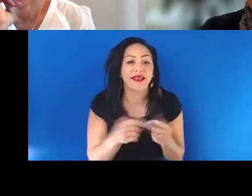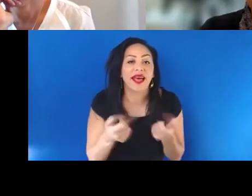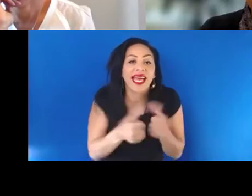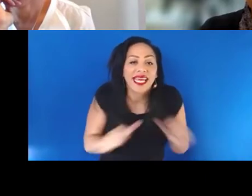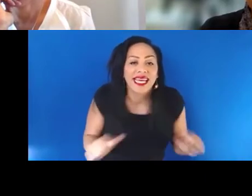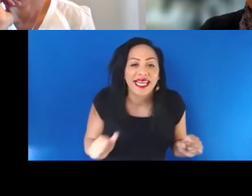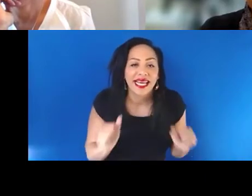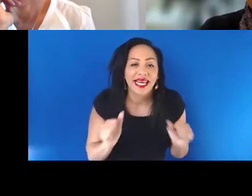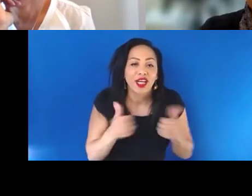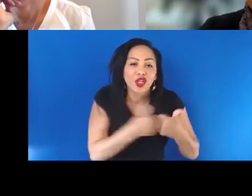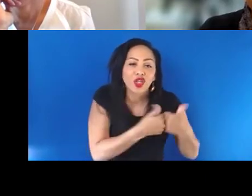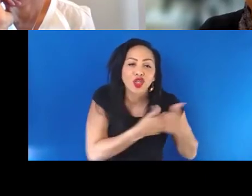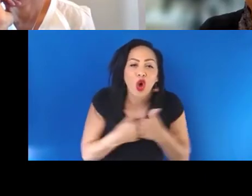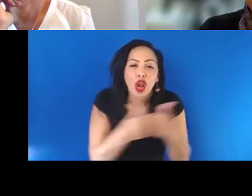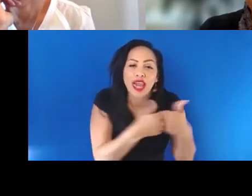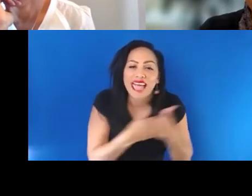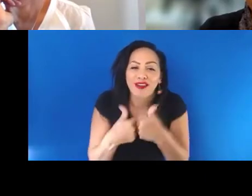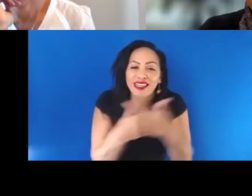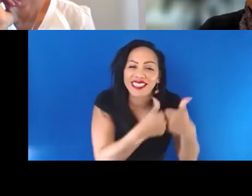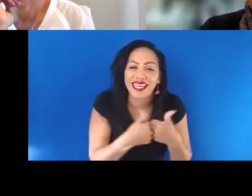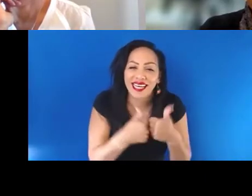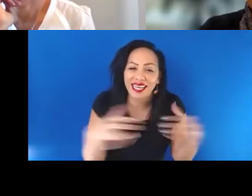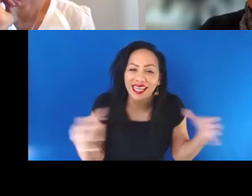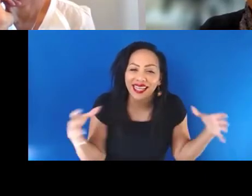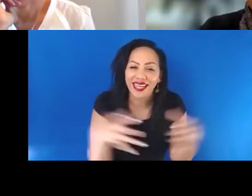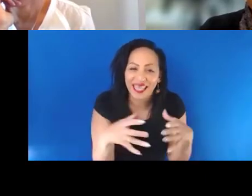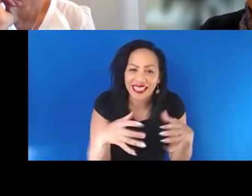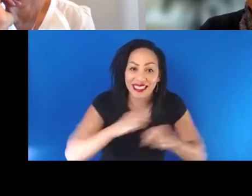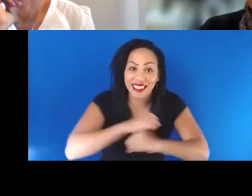basically a platform, and it brings together